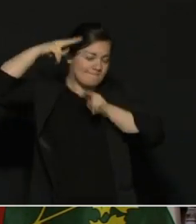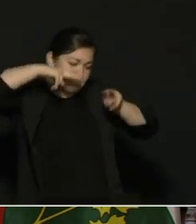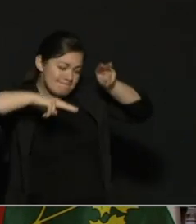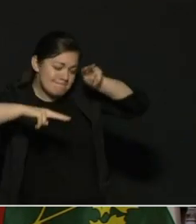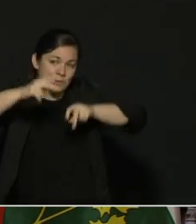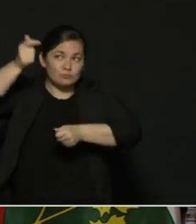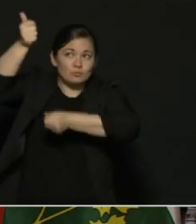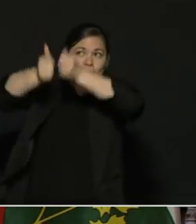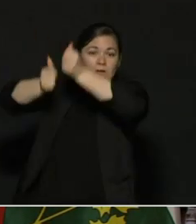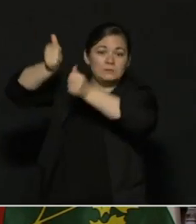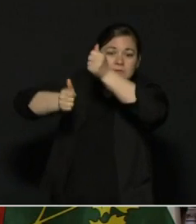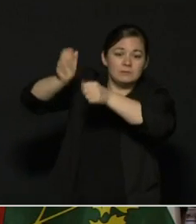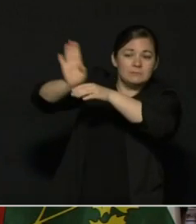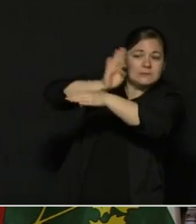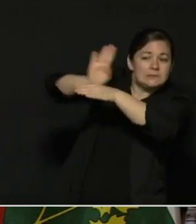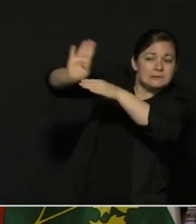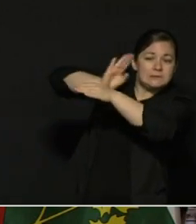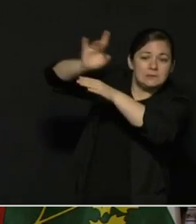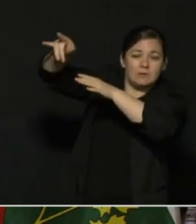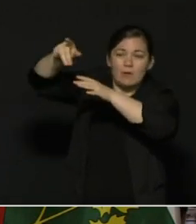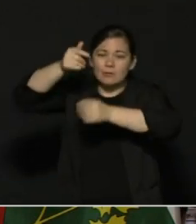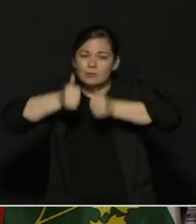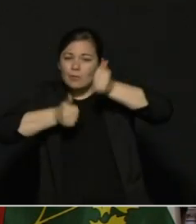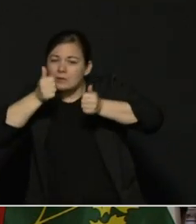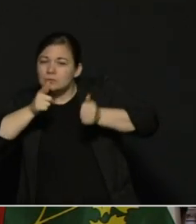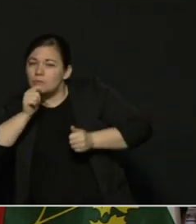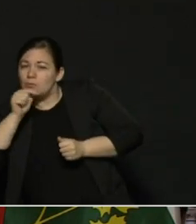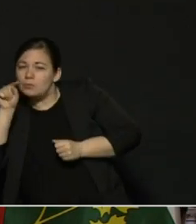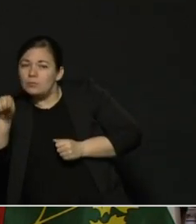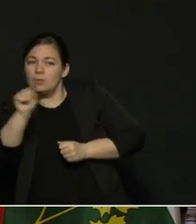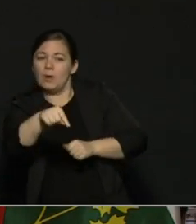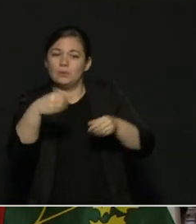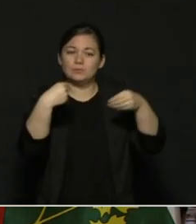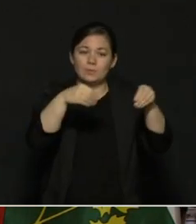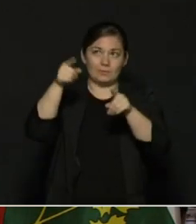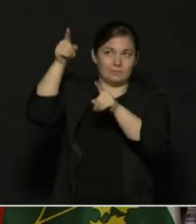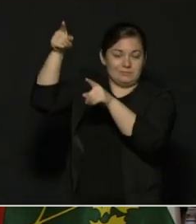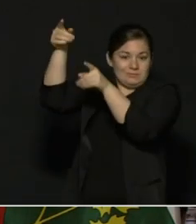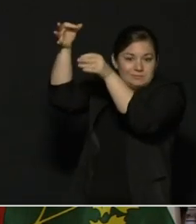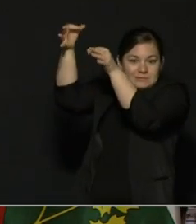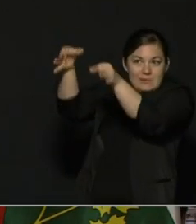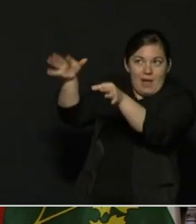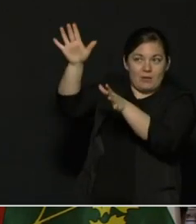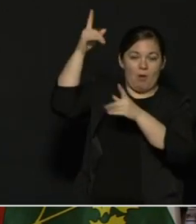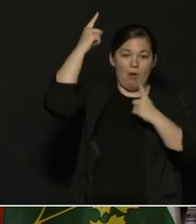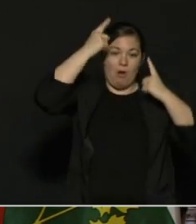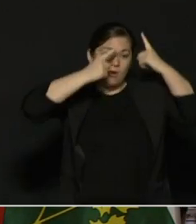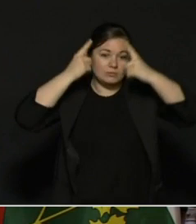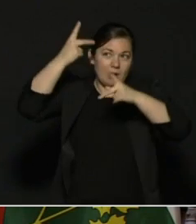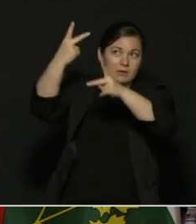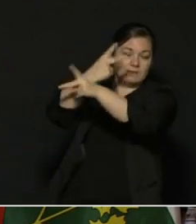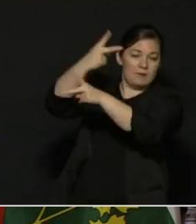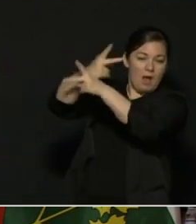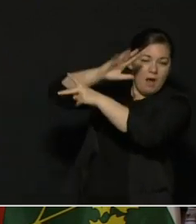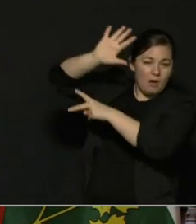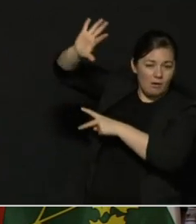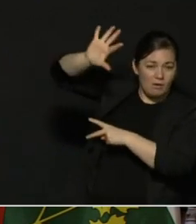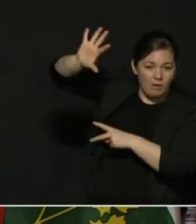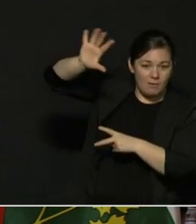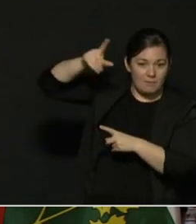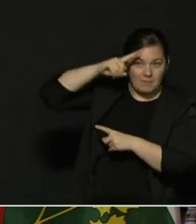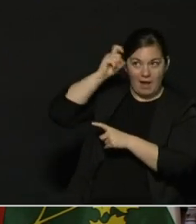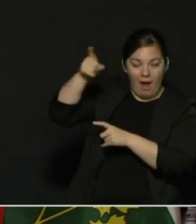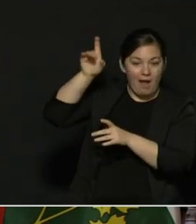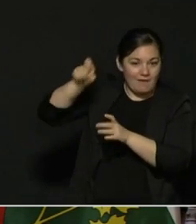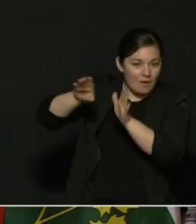industries, businesses, retailers, etc., they will put that into consideration and vet that through, because then there's going to be a lot of guidelines and things that have to